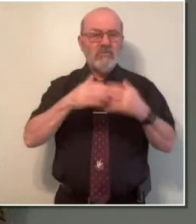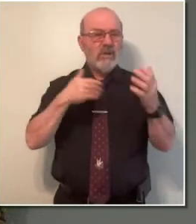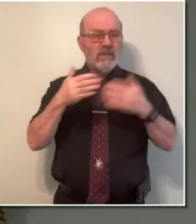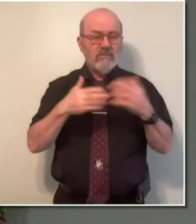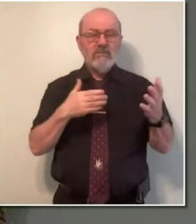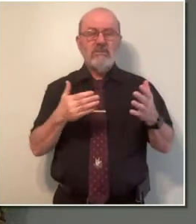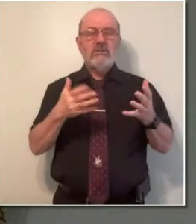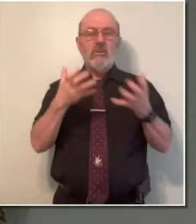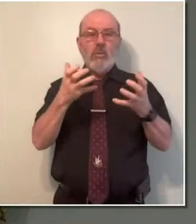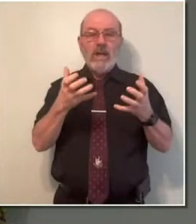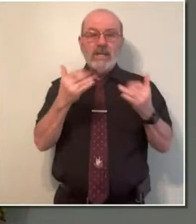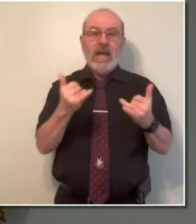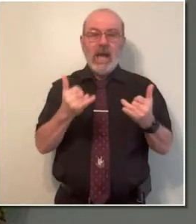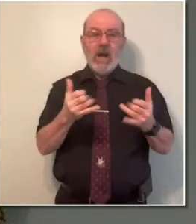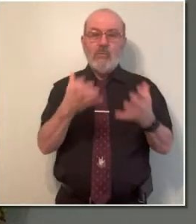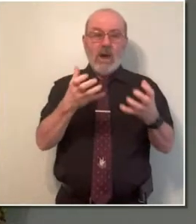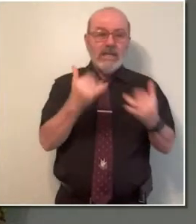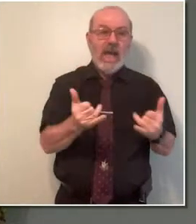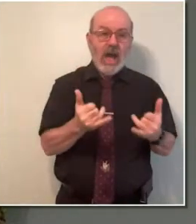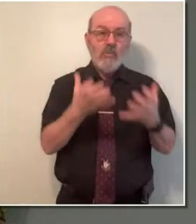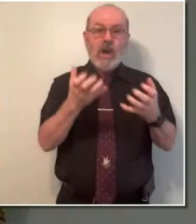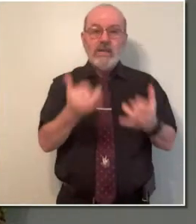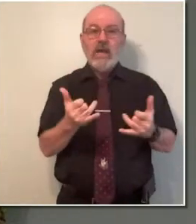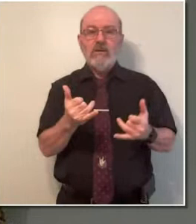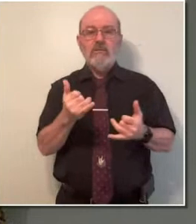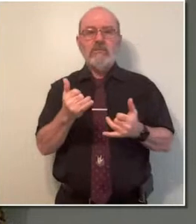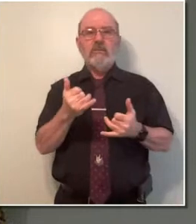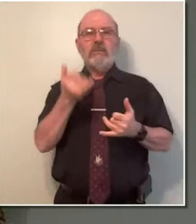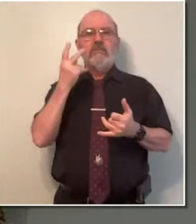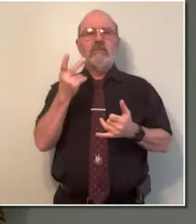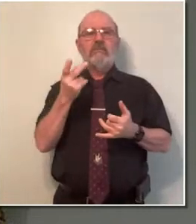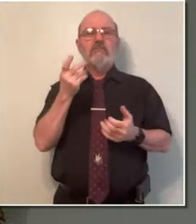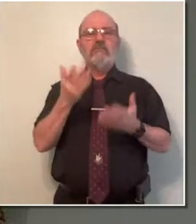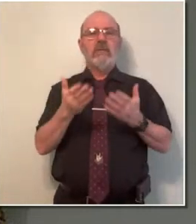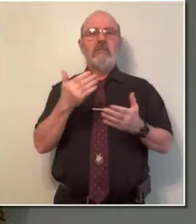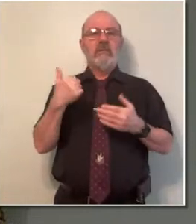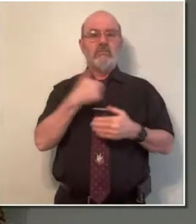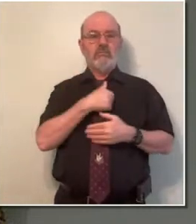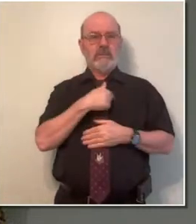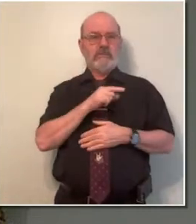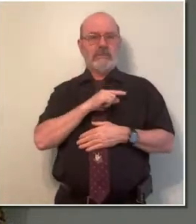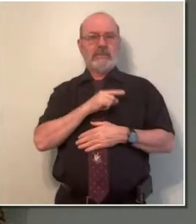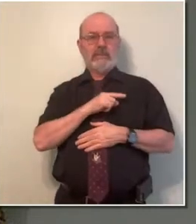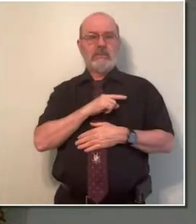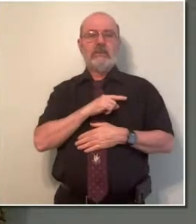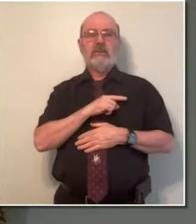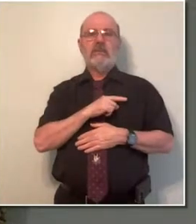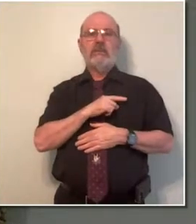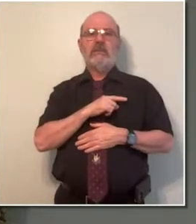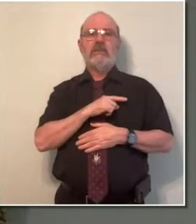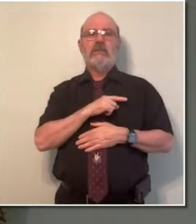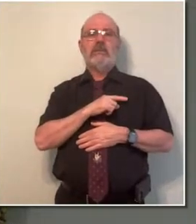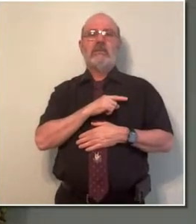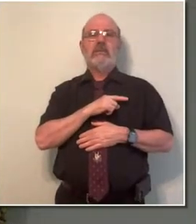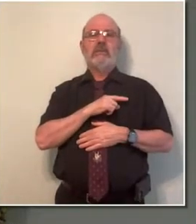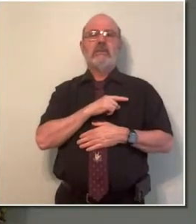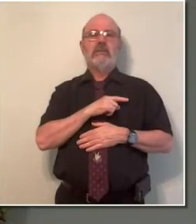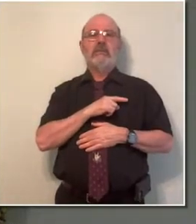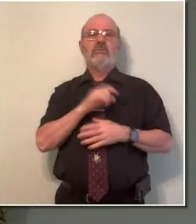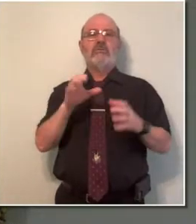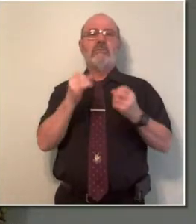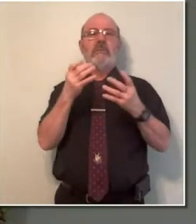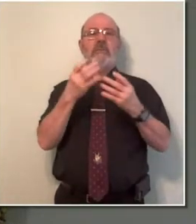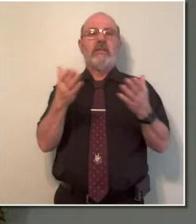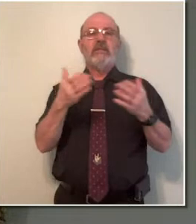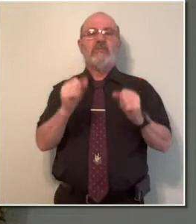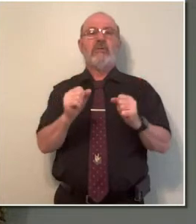we want to have it now. And I've seen, and perhaps we have been guilty of doing multiple things to try and